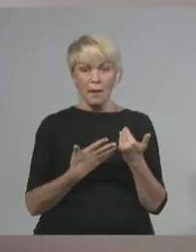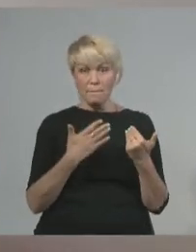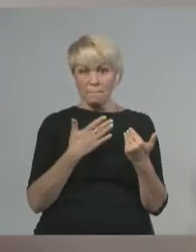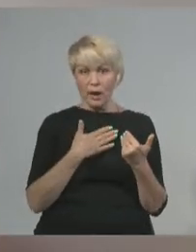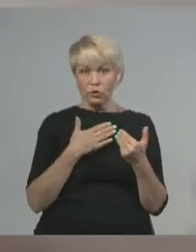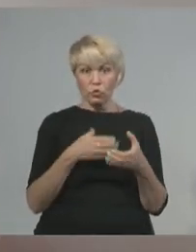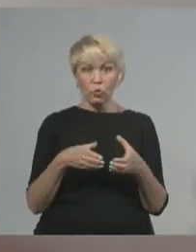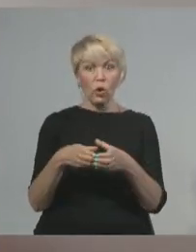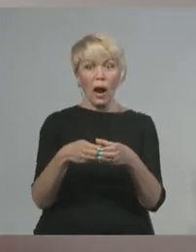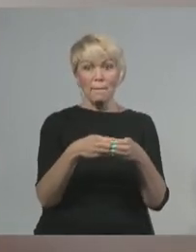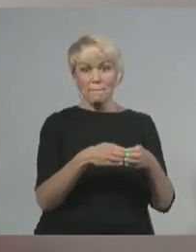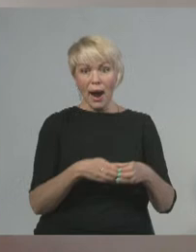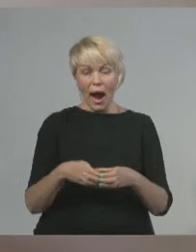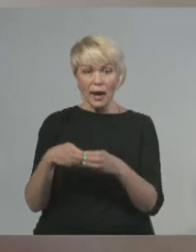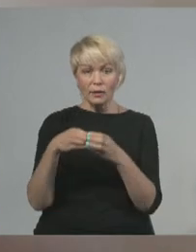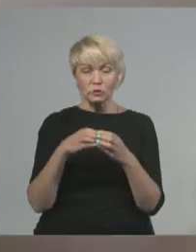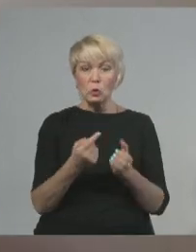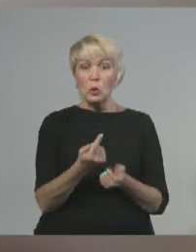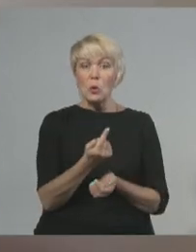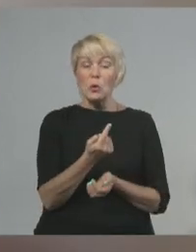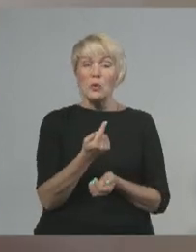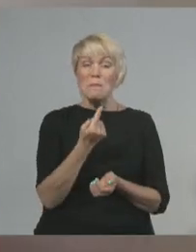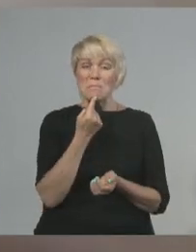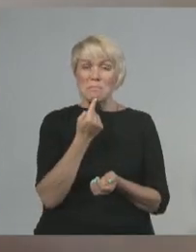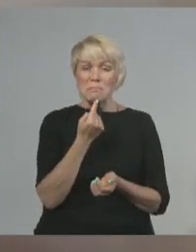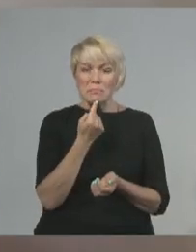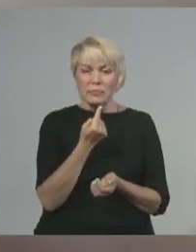both me and my team from